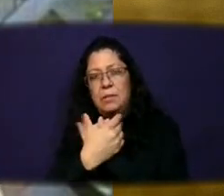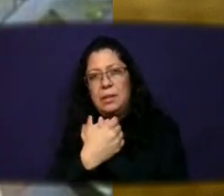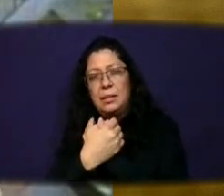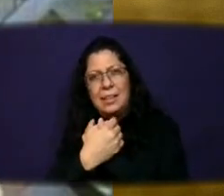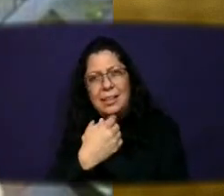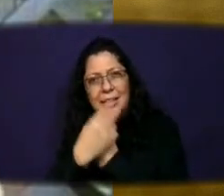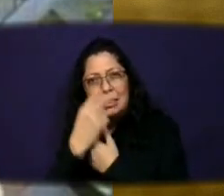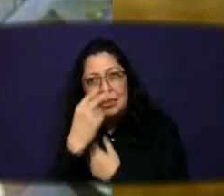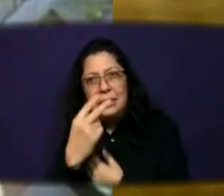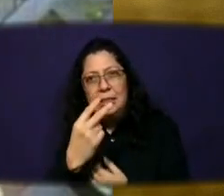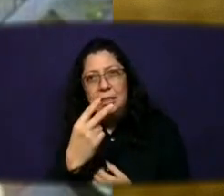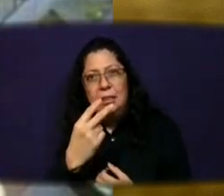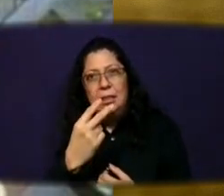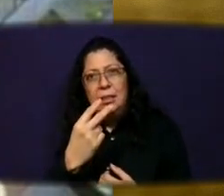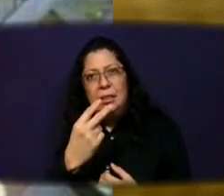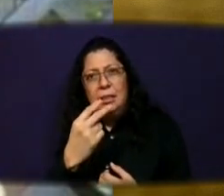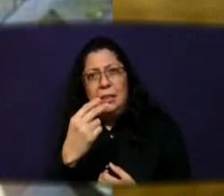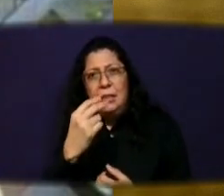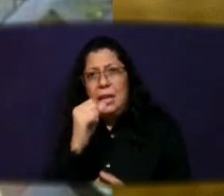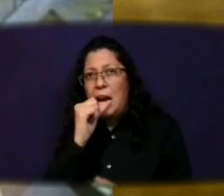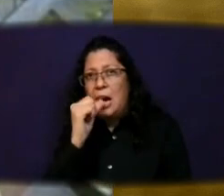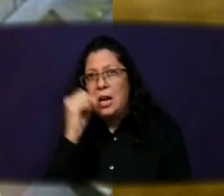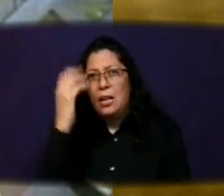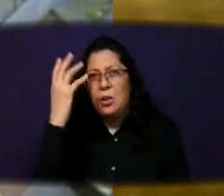see the walnut tree.